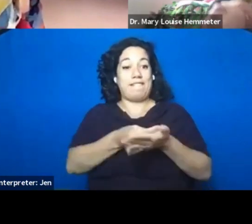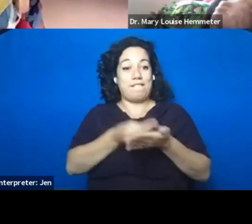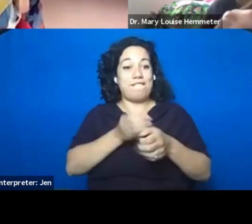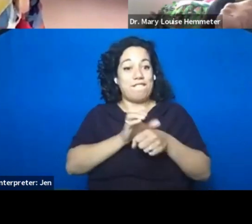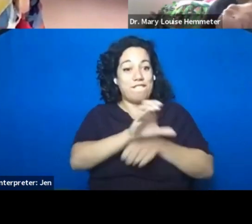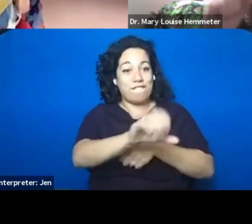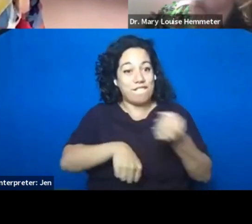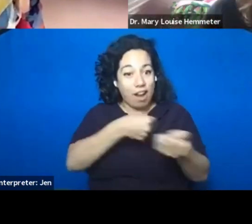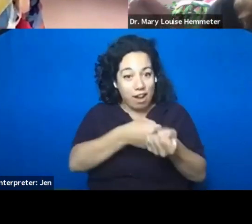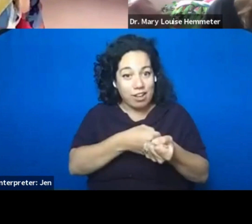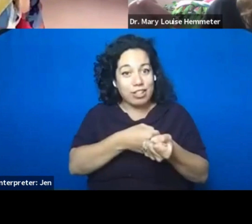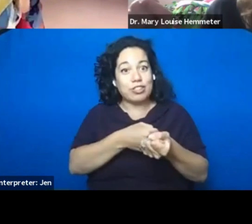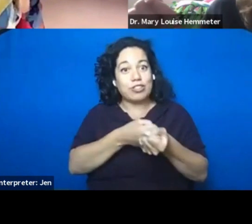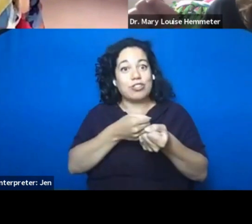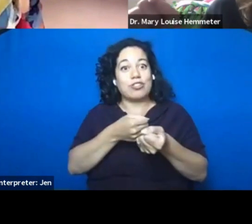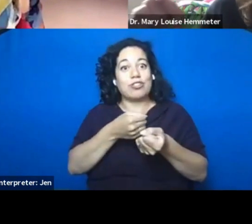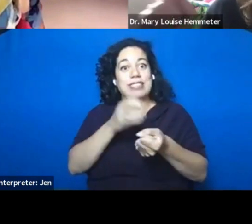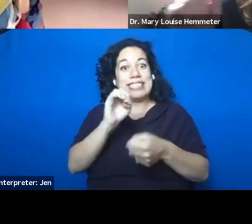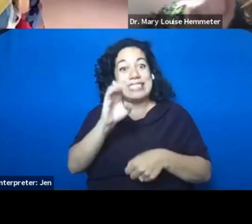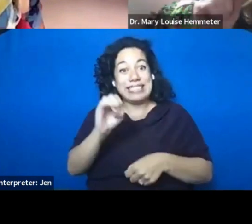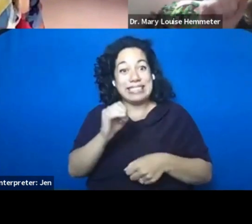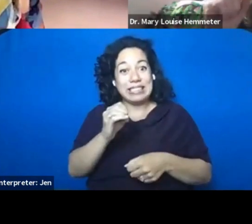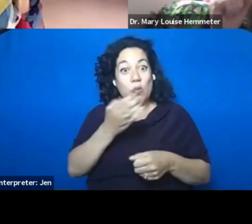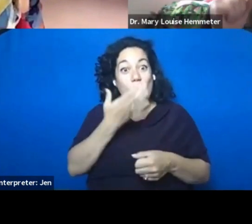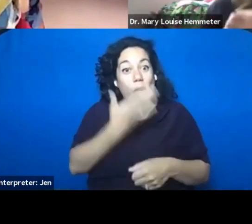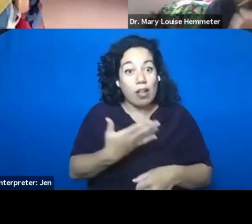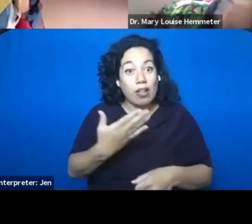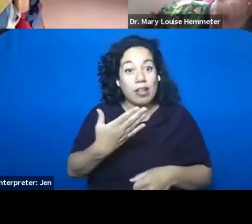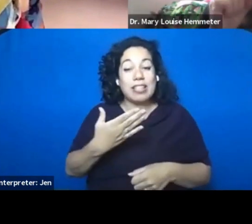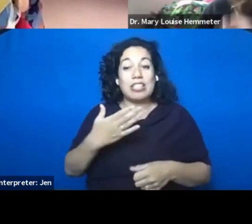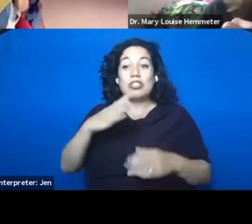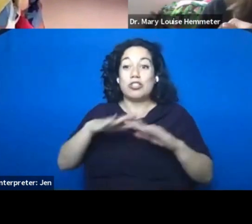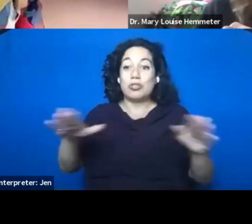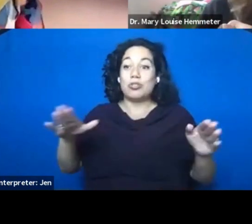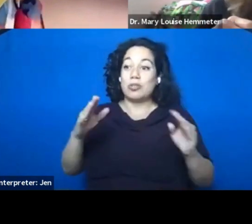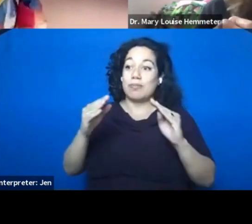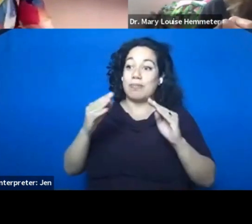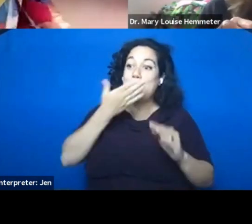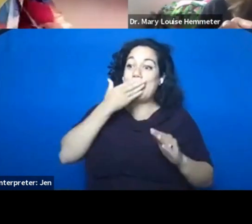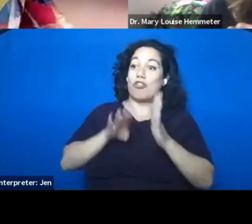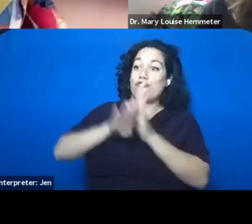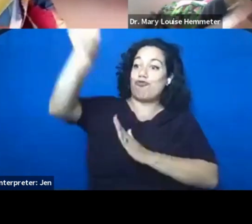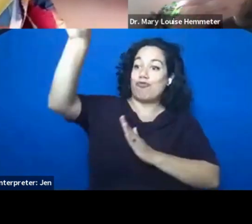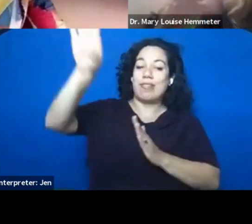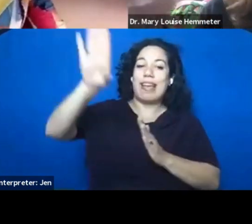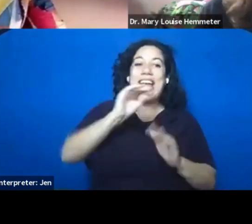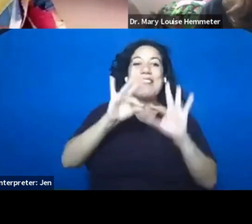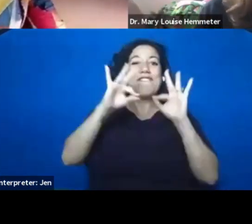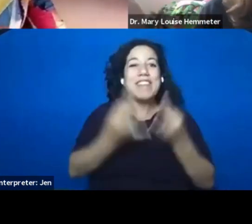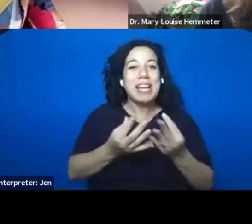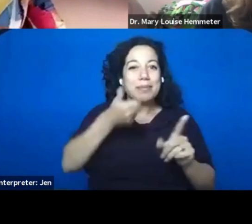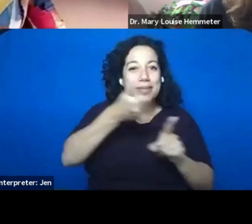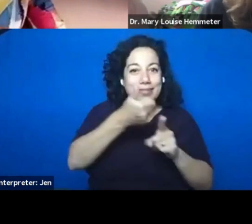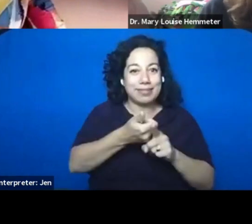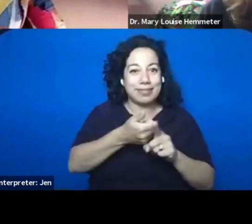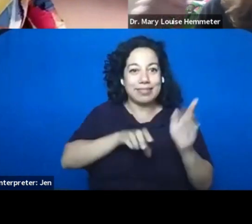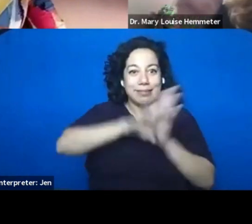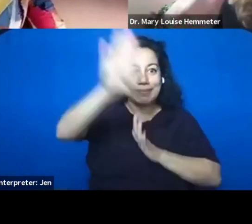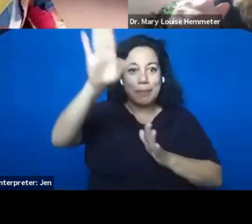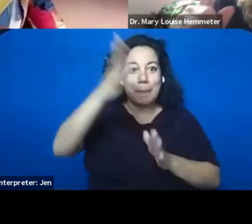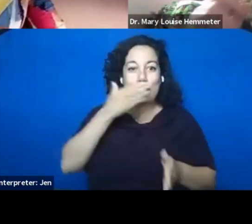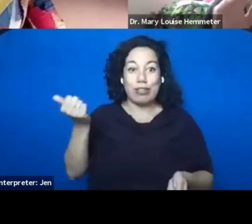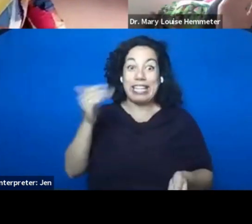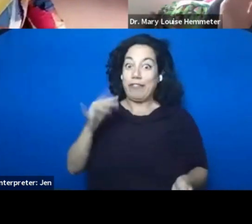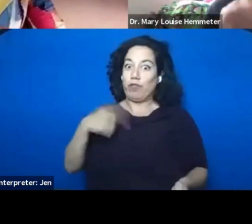not only set children on a better trajectory, but we set families on a better trajectory if we do it well, right?